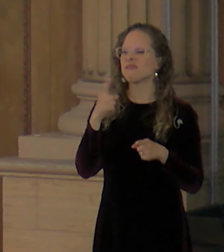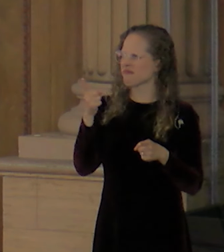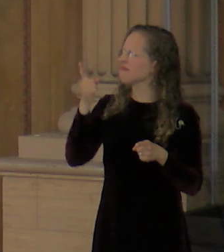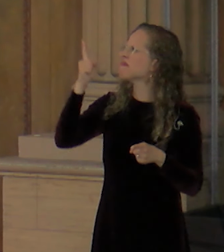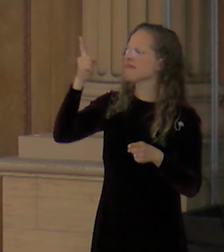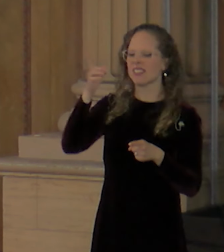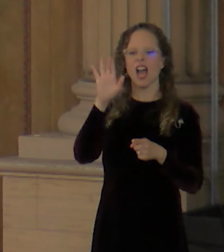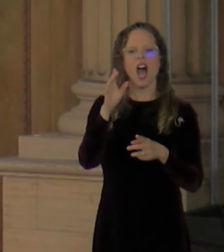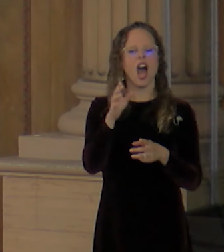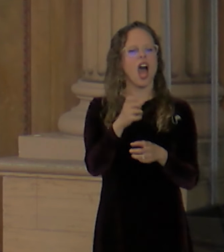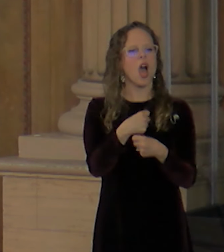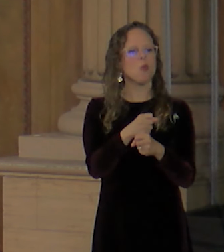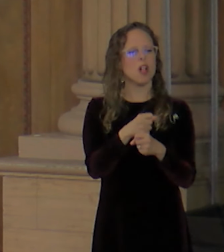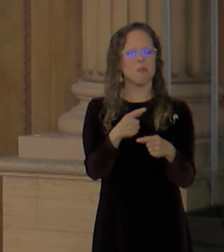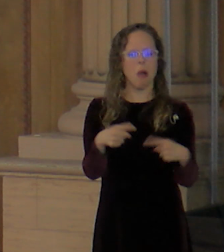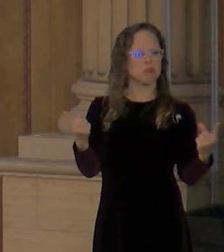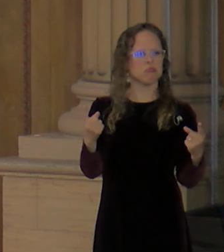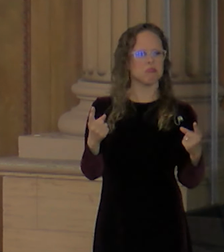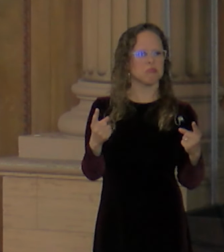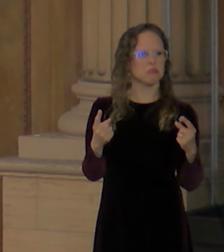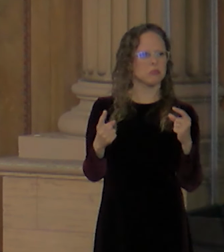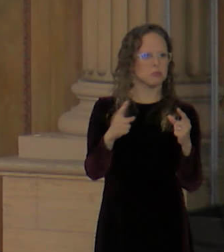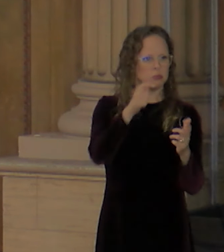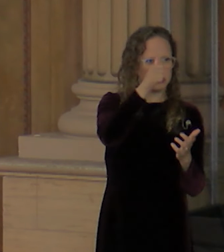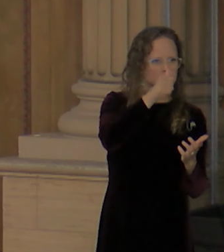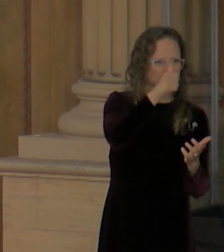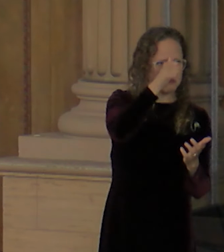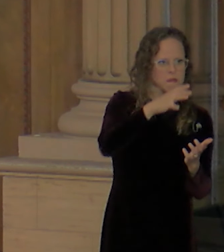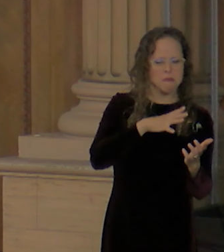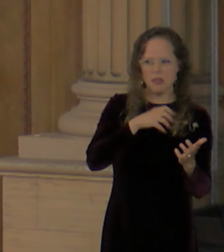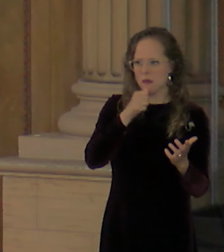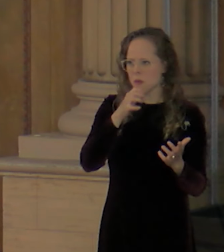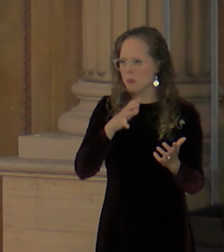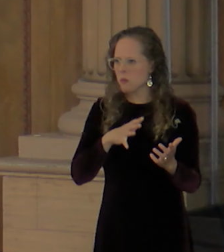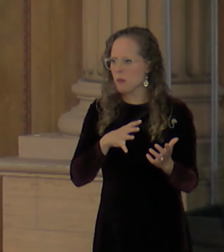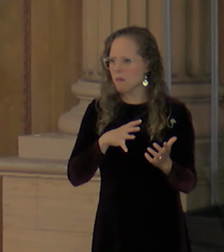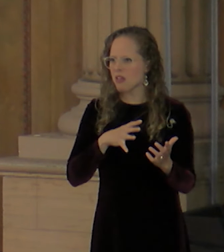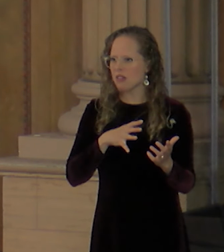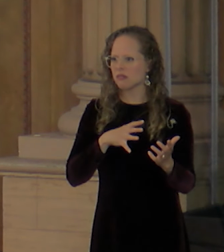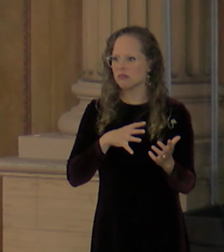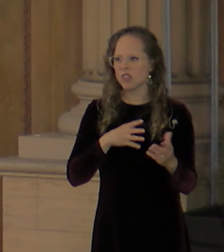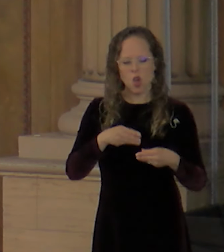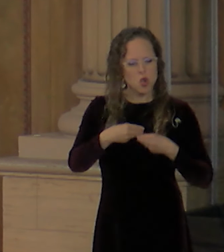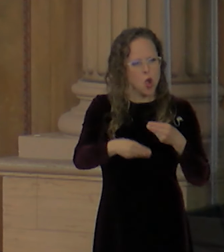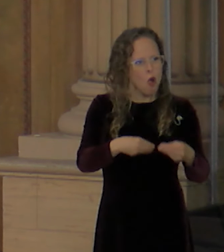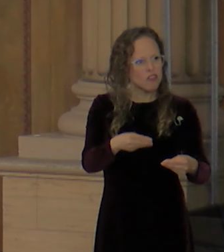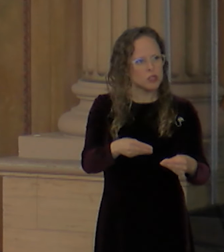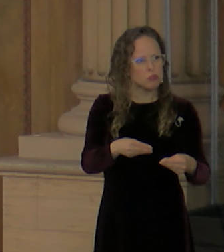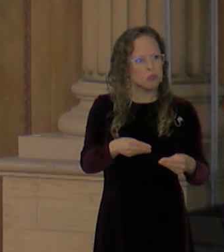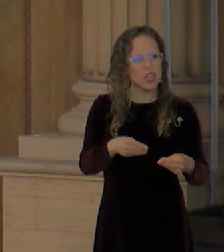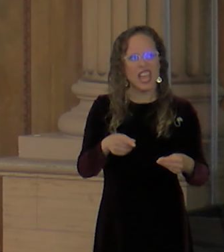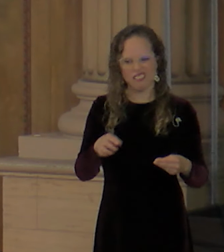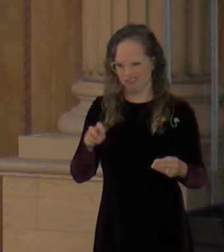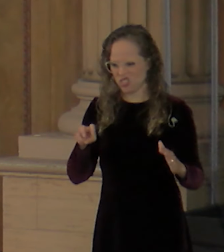you and the woman, between your offspring and her offspring. He shall bruise your head, and you shall bruise his heel.